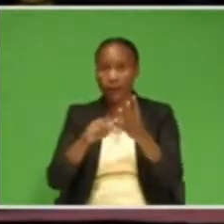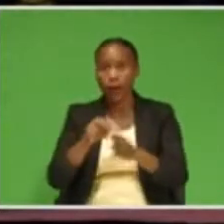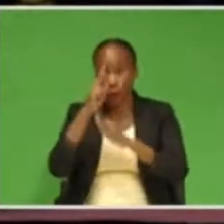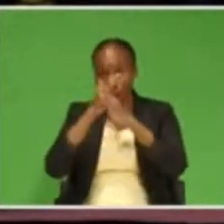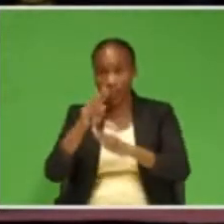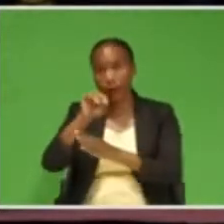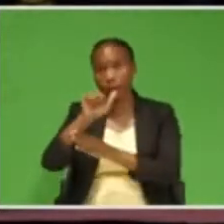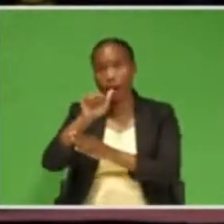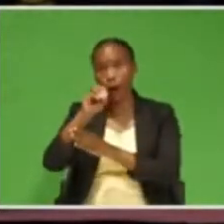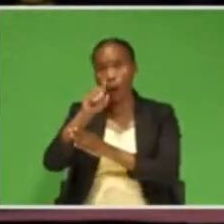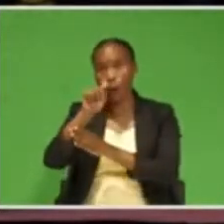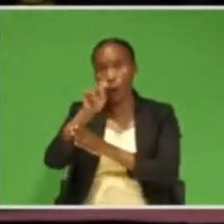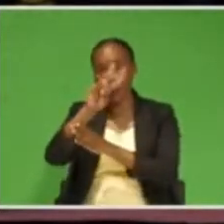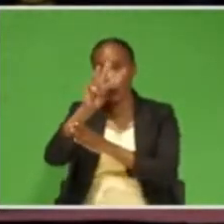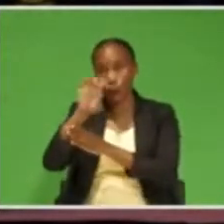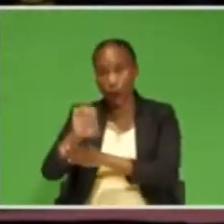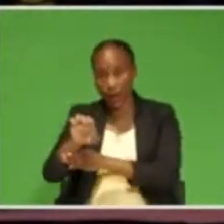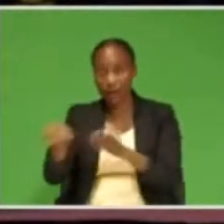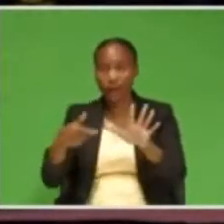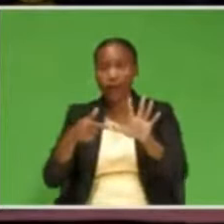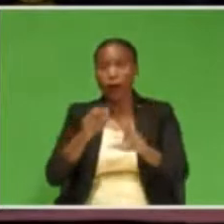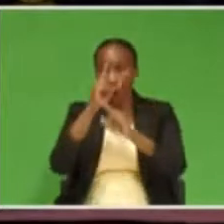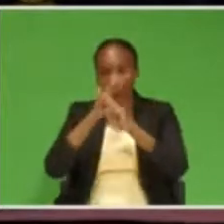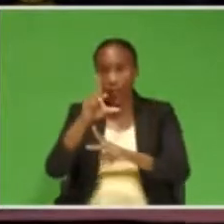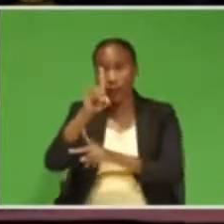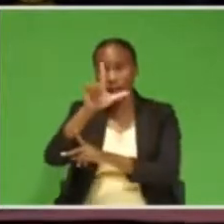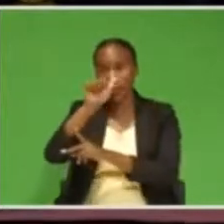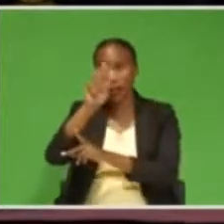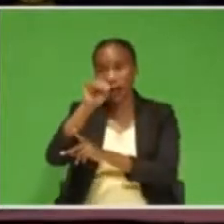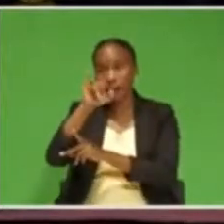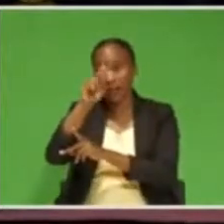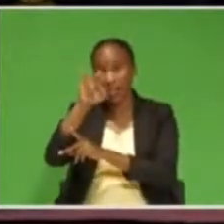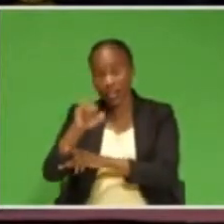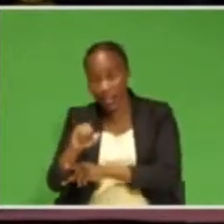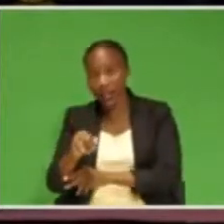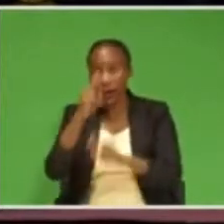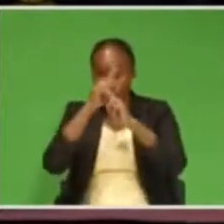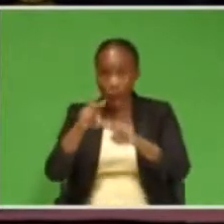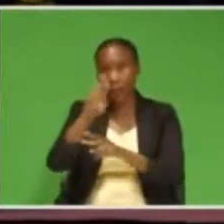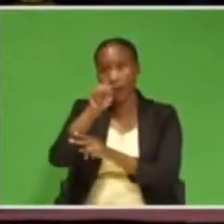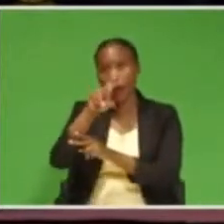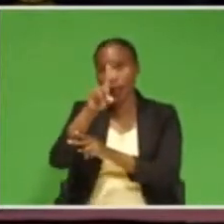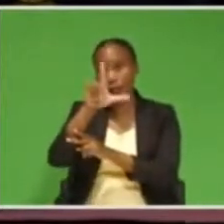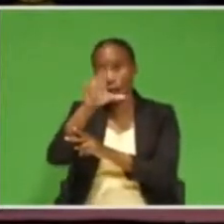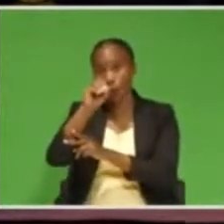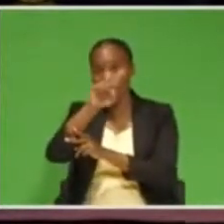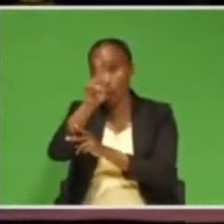Honorable Mawutwe, Honorable Dlamini, Honorable Ndlozi.